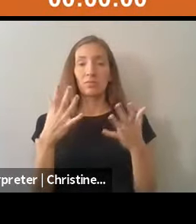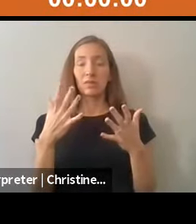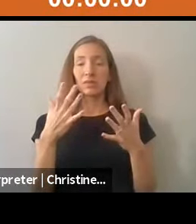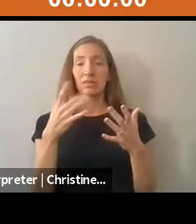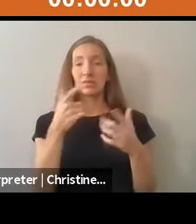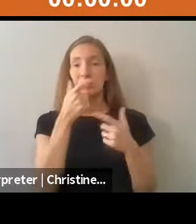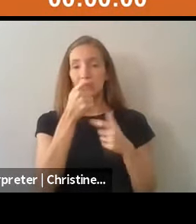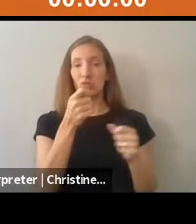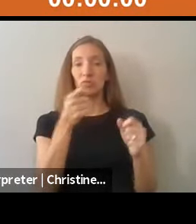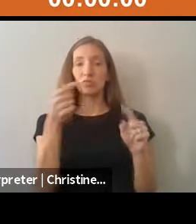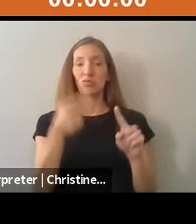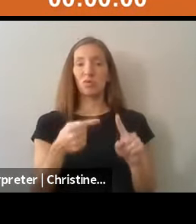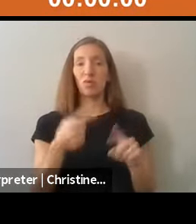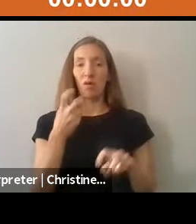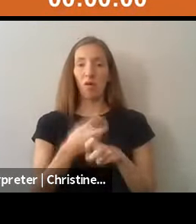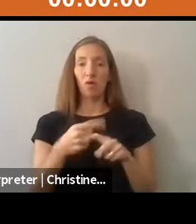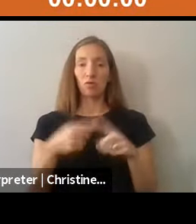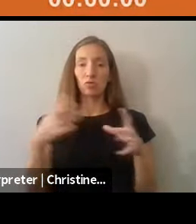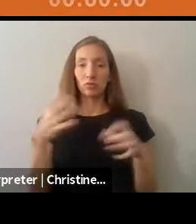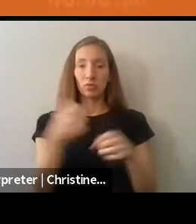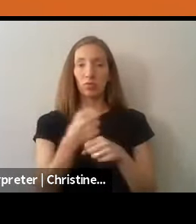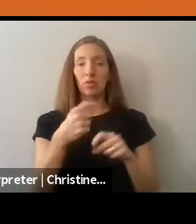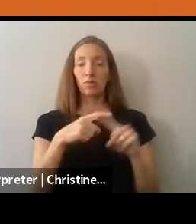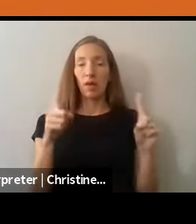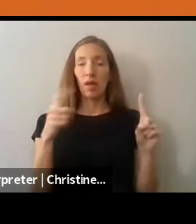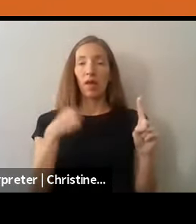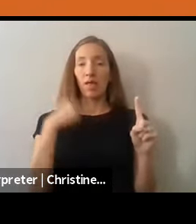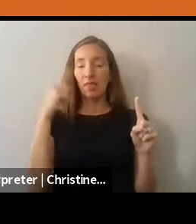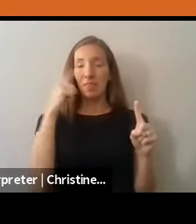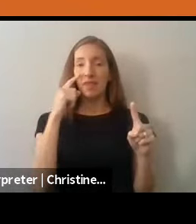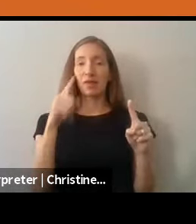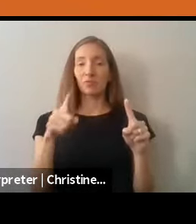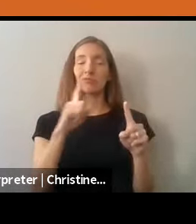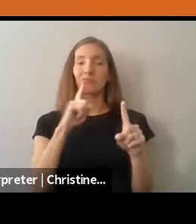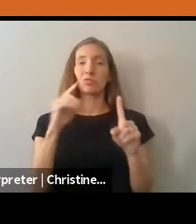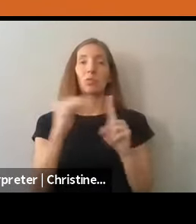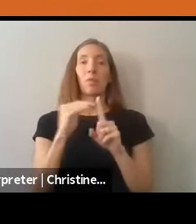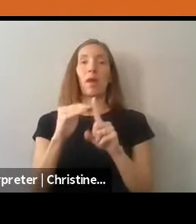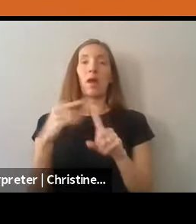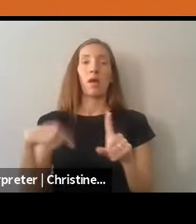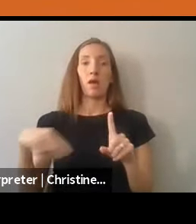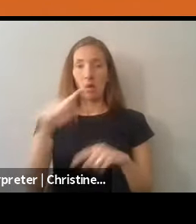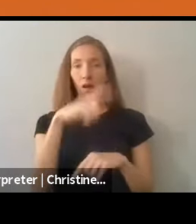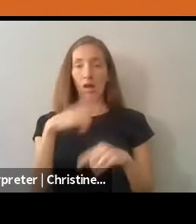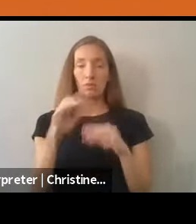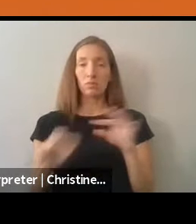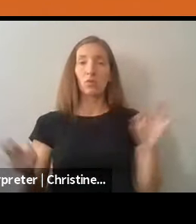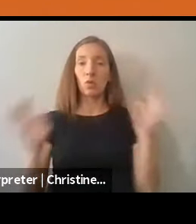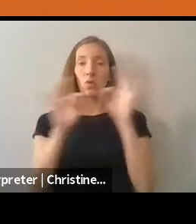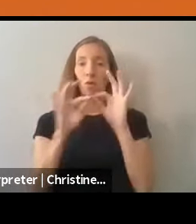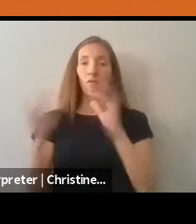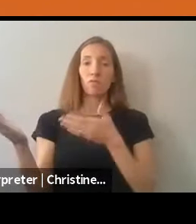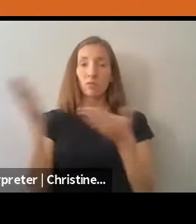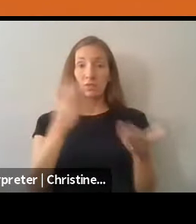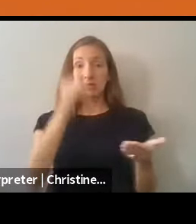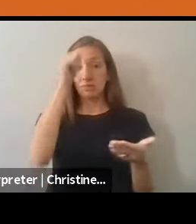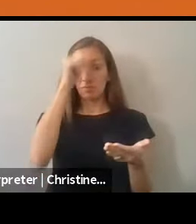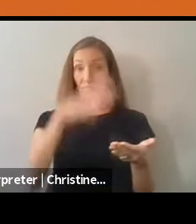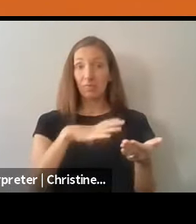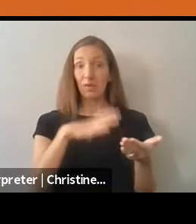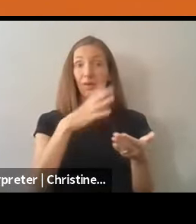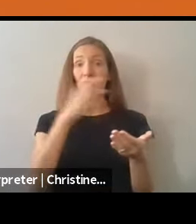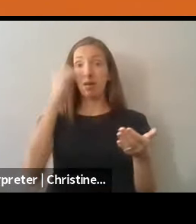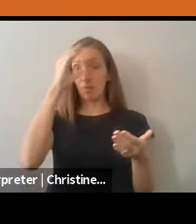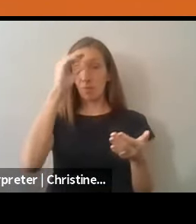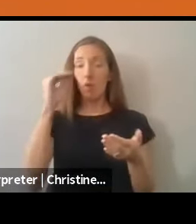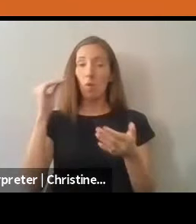hard to summarize, but I think you've reminded us of the importance of bringing men and boys along